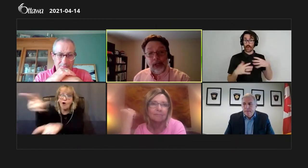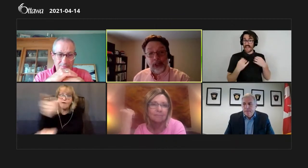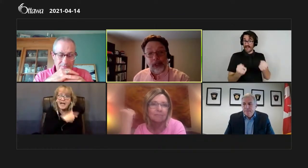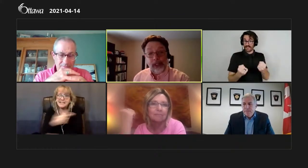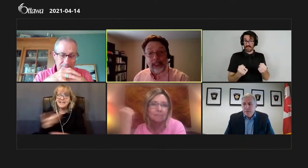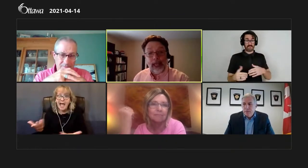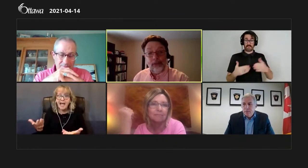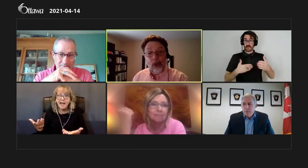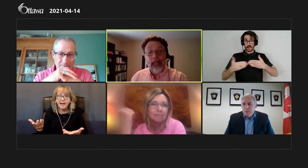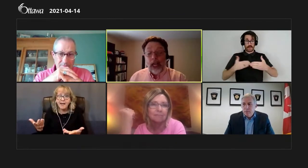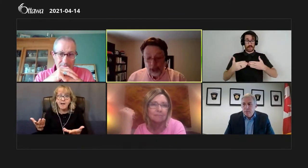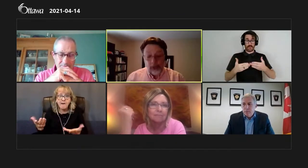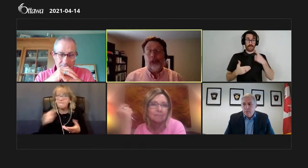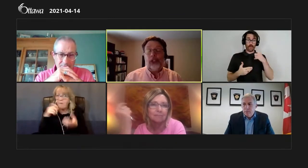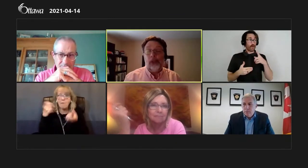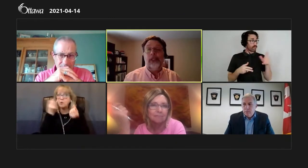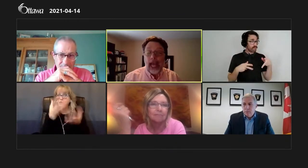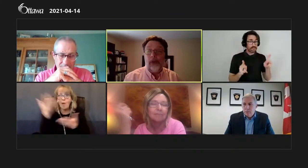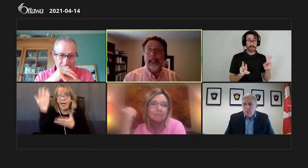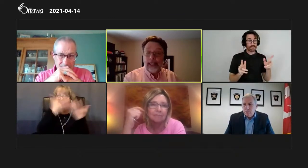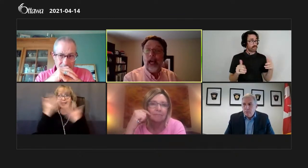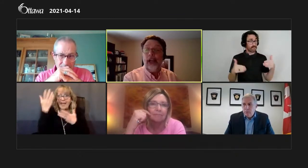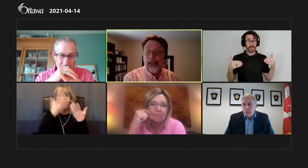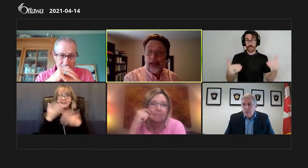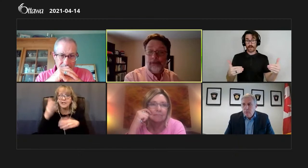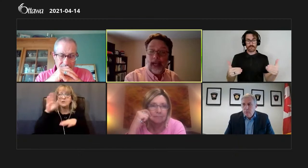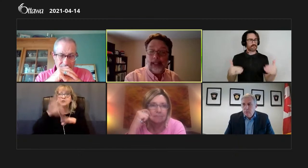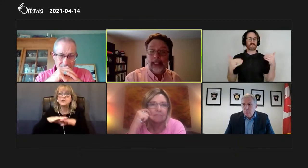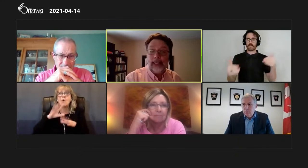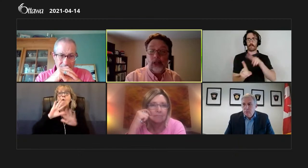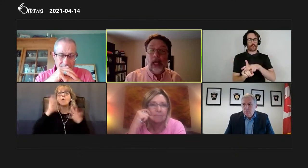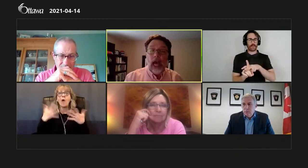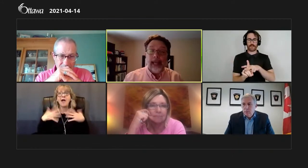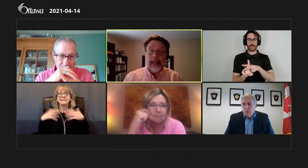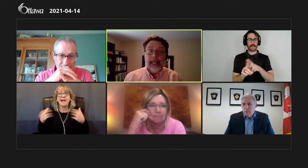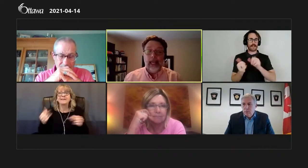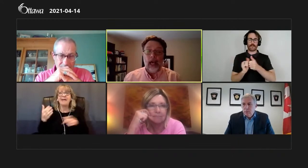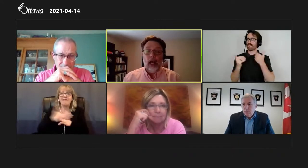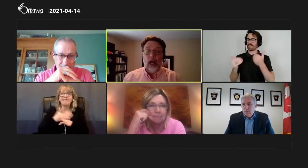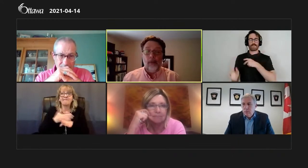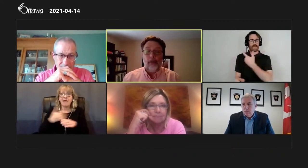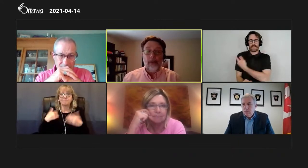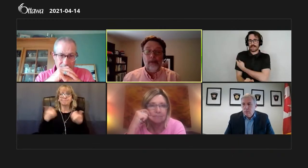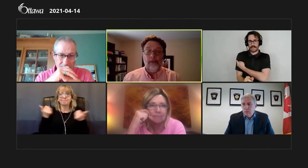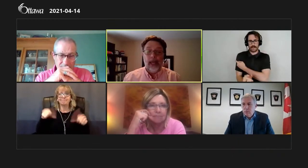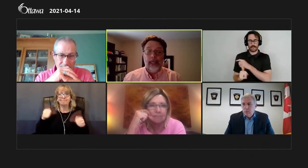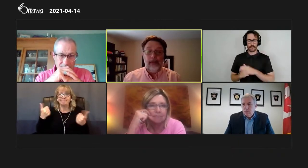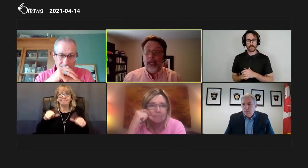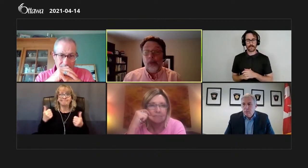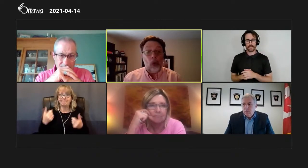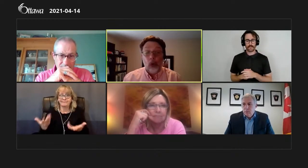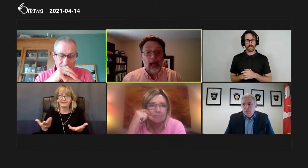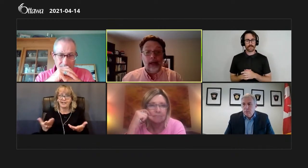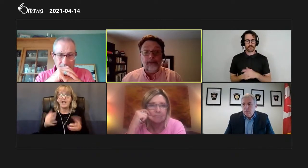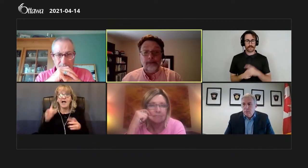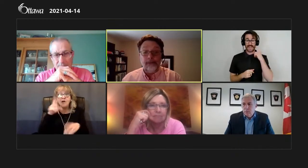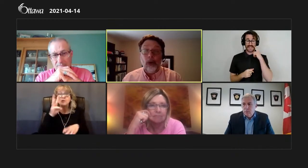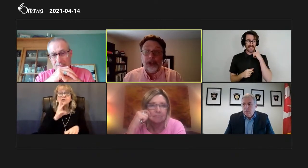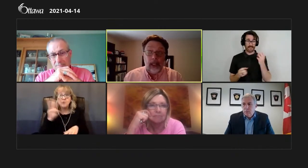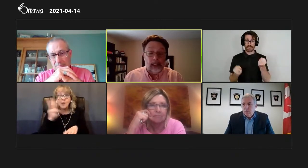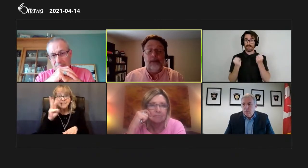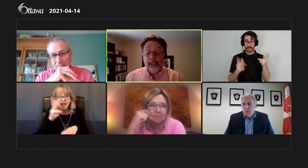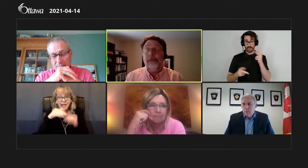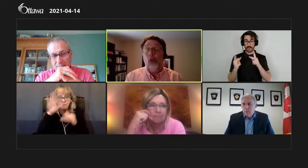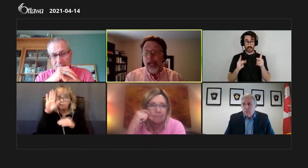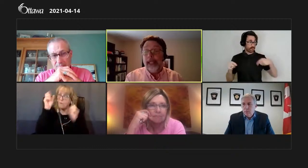from an eligibility standpoint. You're eligible now, and this is how you get your vaccine. So I think many people will have,